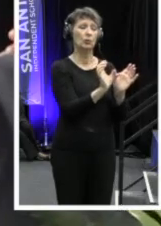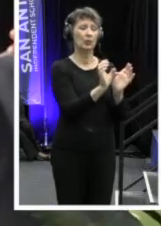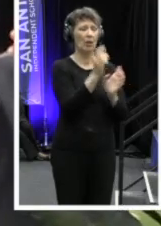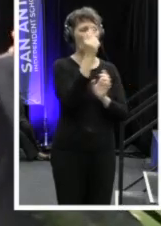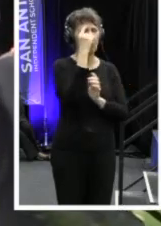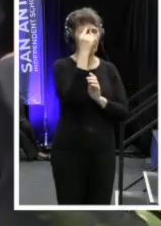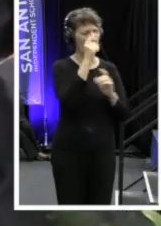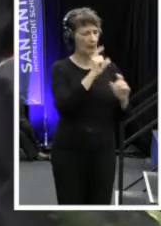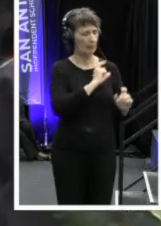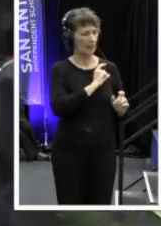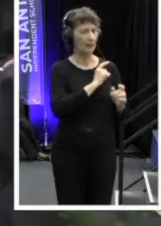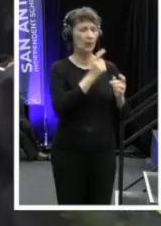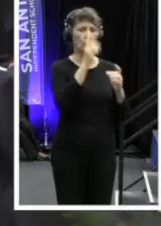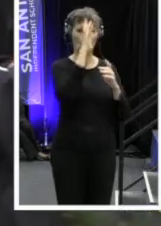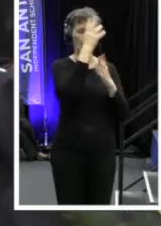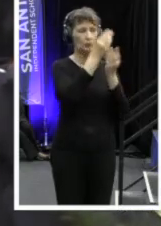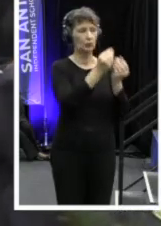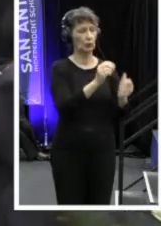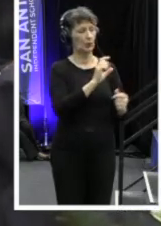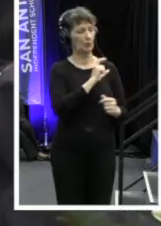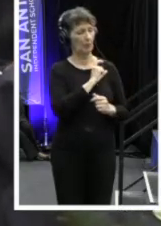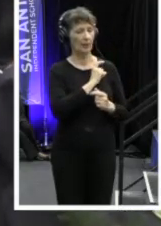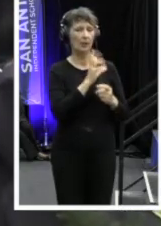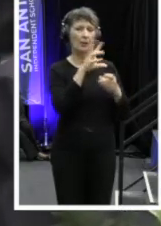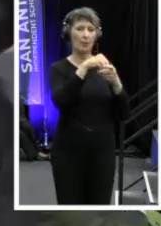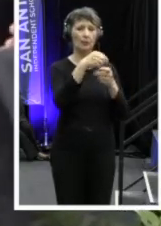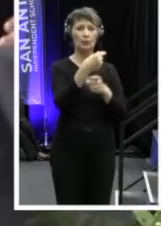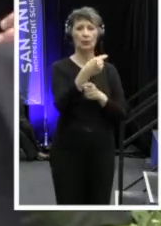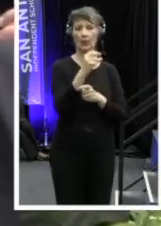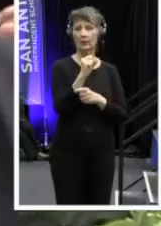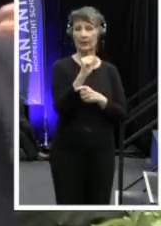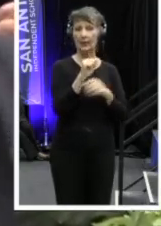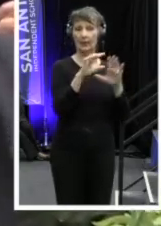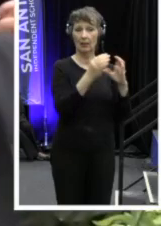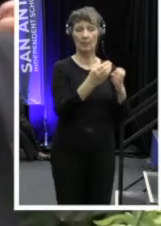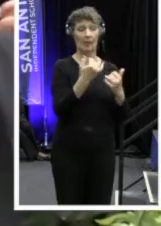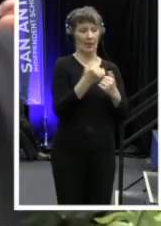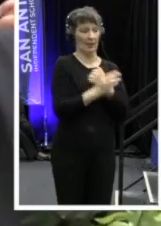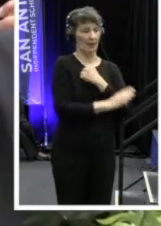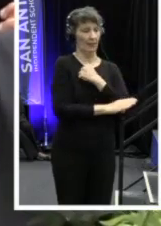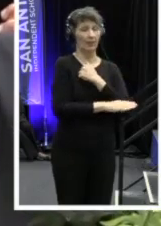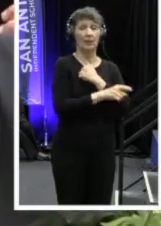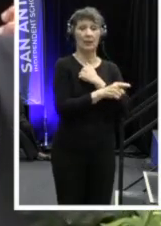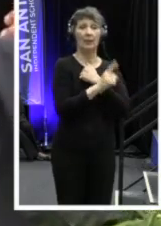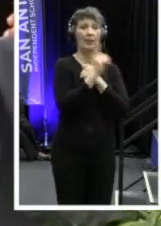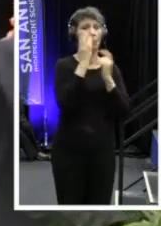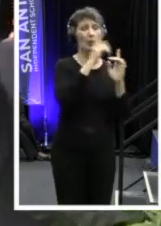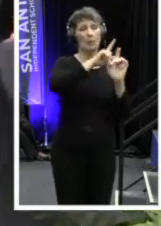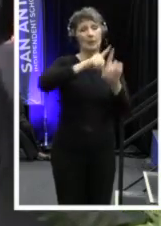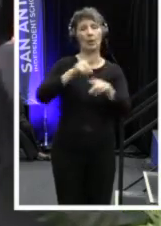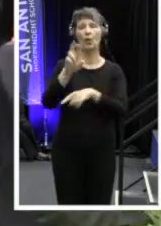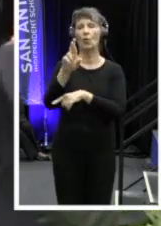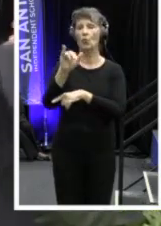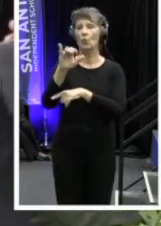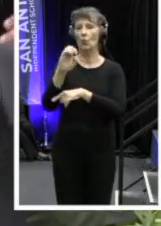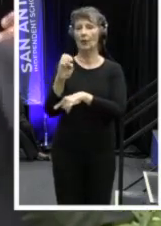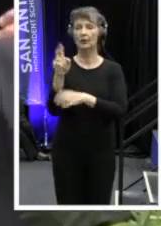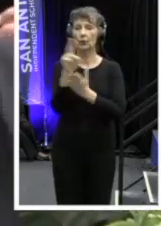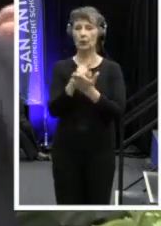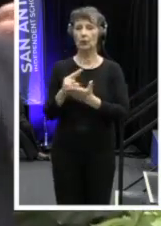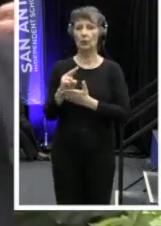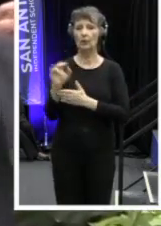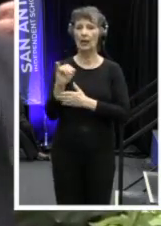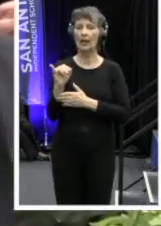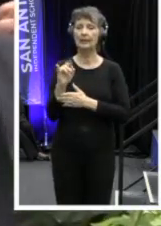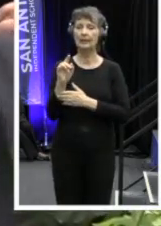and the Creative Solutions Badge and was a member of the GSA Club. This fall, he will be attending Rice University as